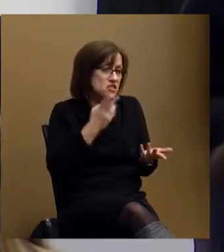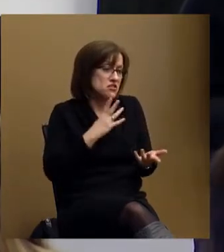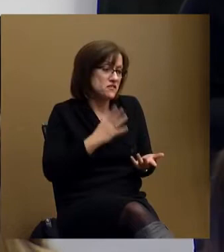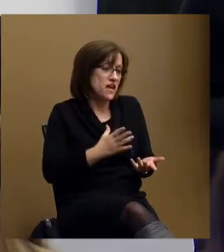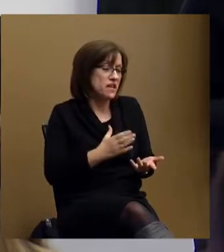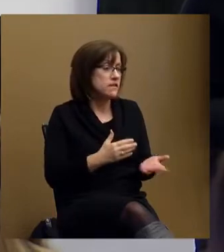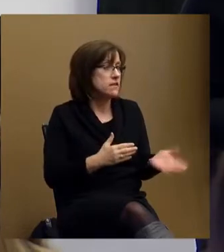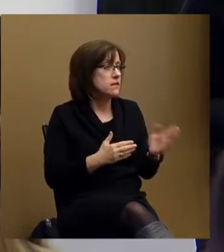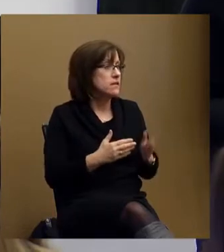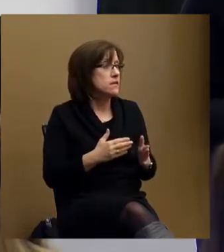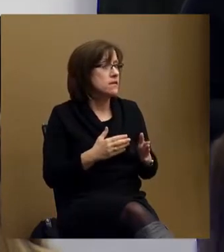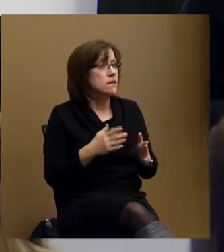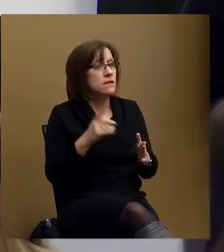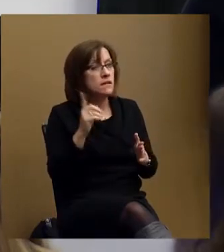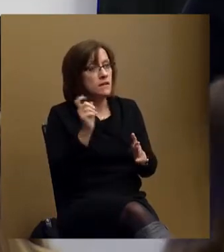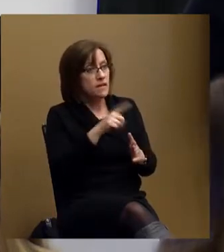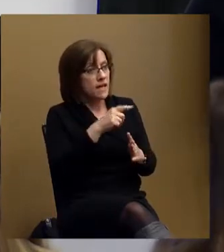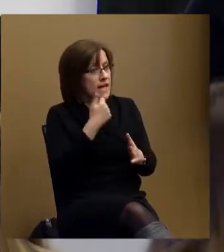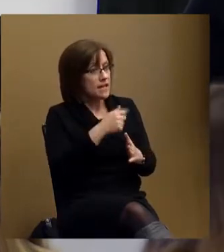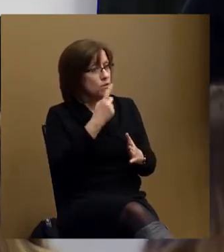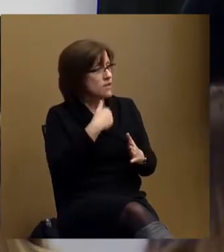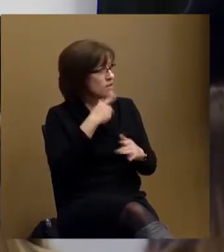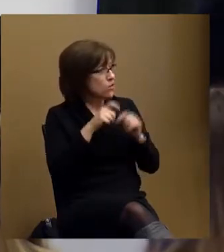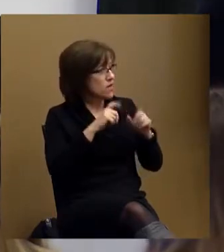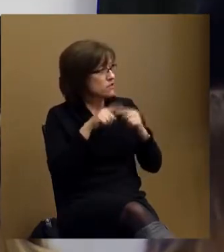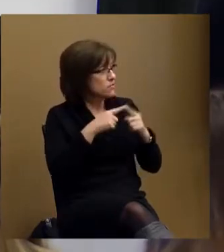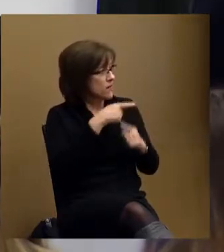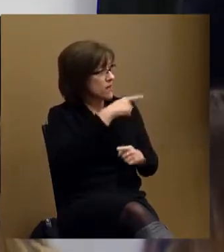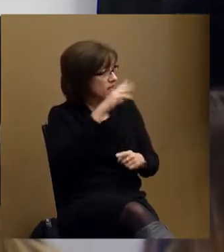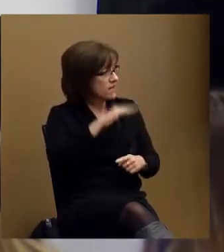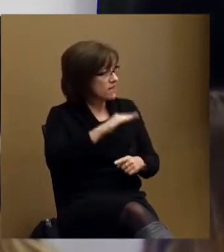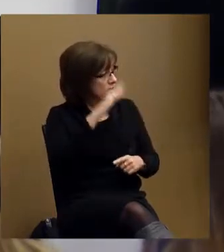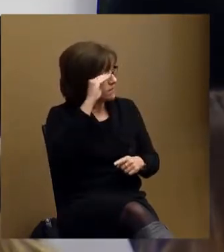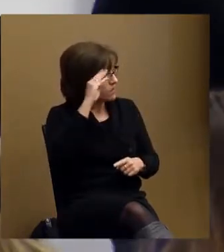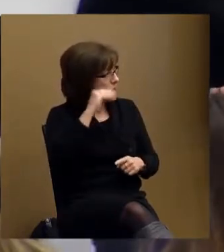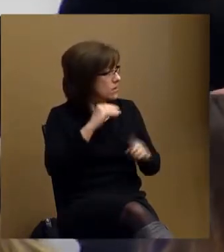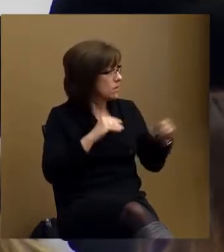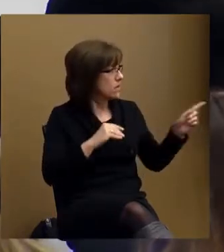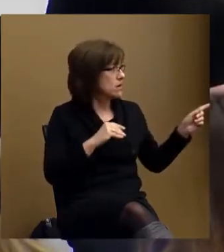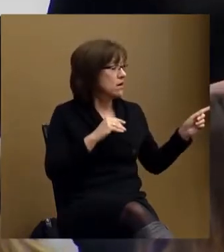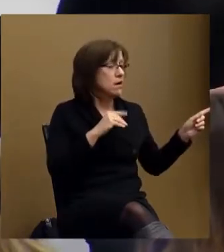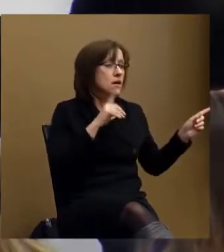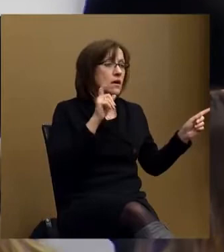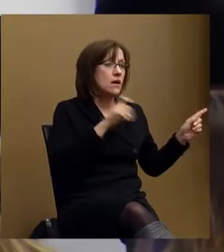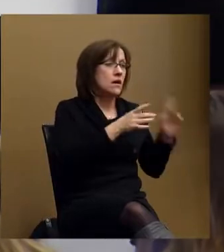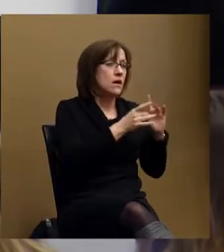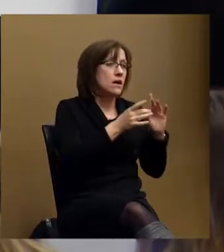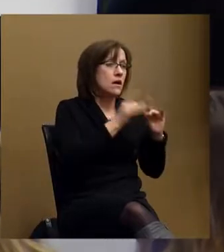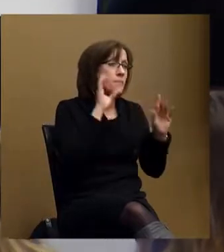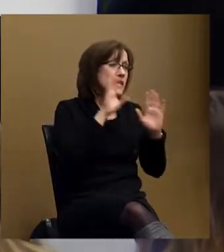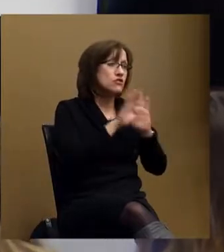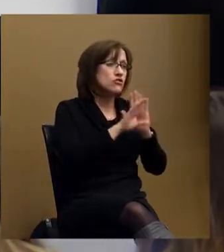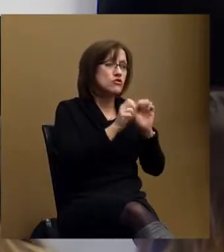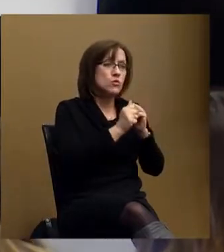Anybody else have any questions about this young one? What about using pictures with the sign?